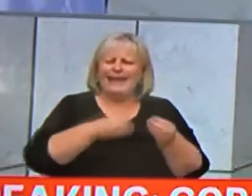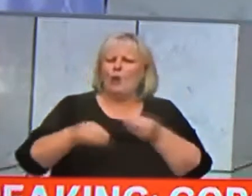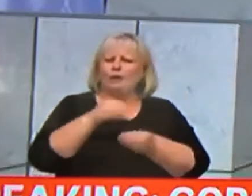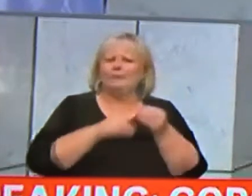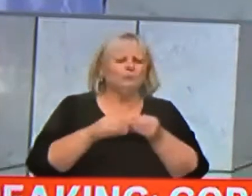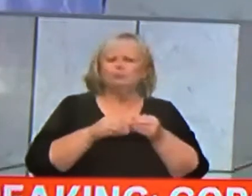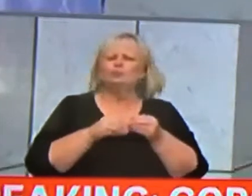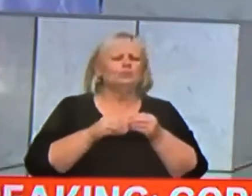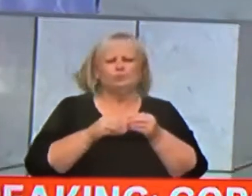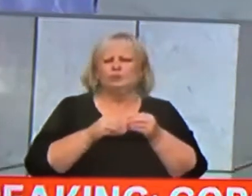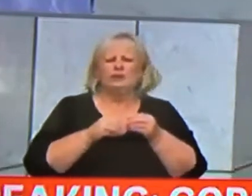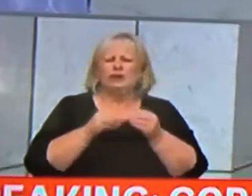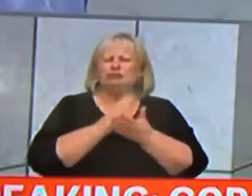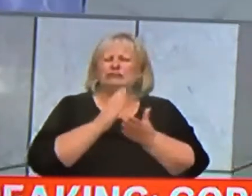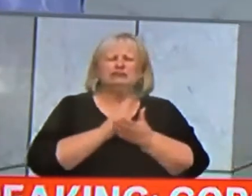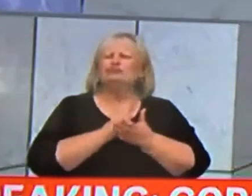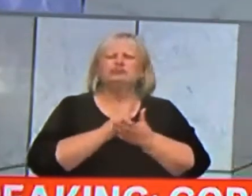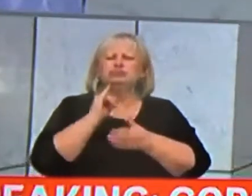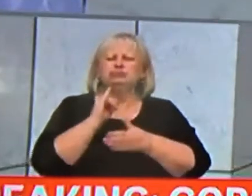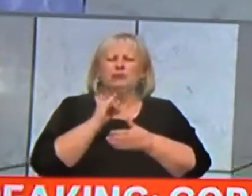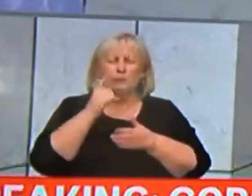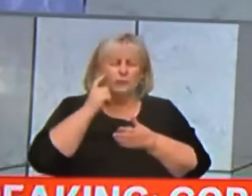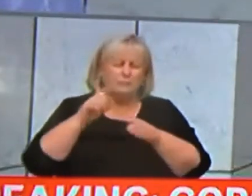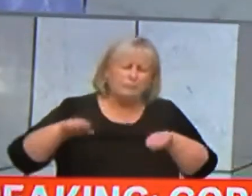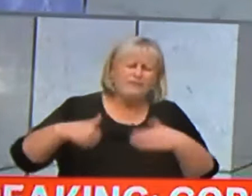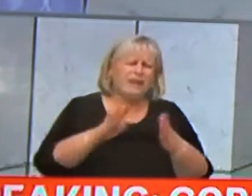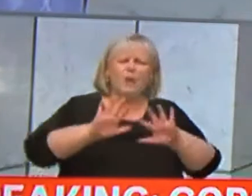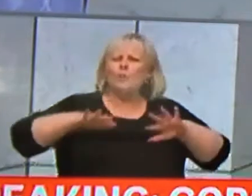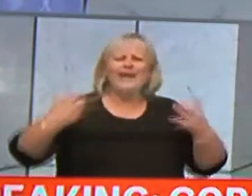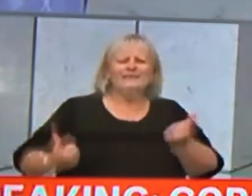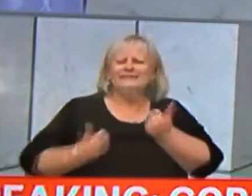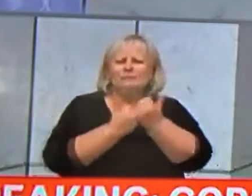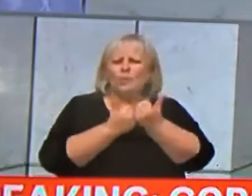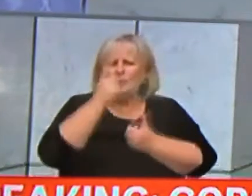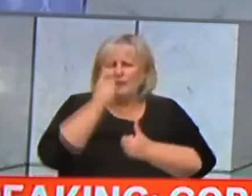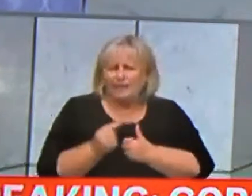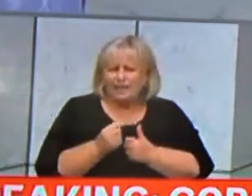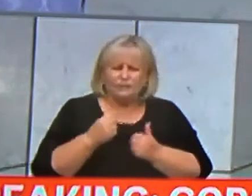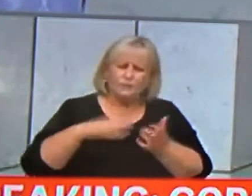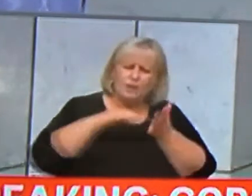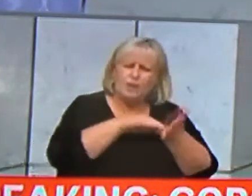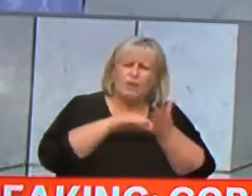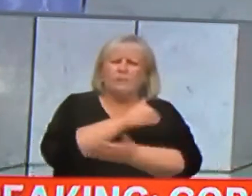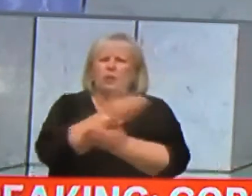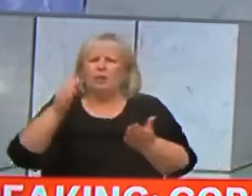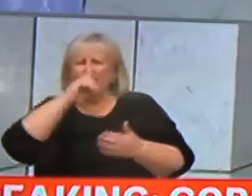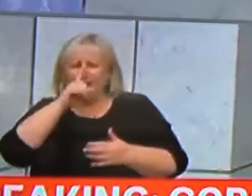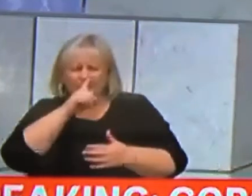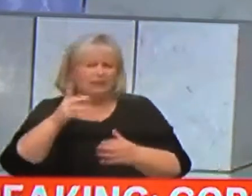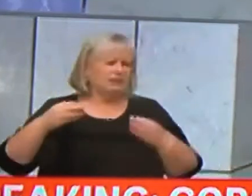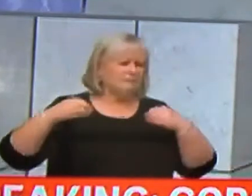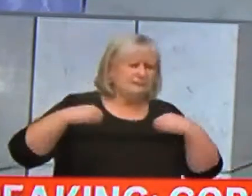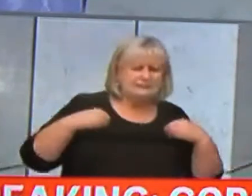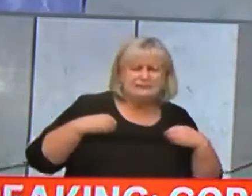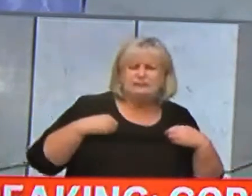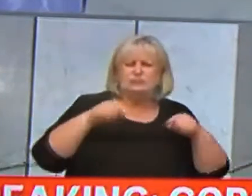we will all be doing more to provide whatever support and assistance we can to help Australians and the businesses that